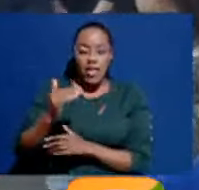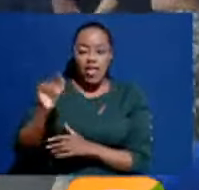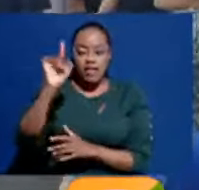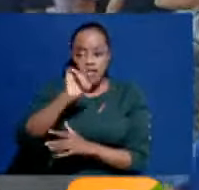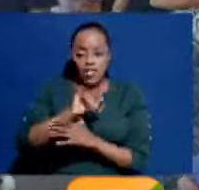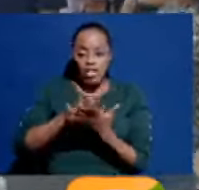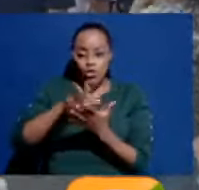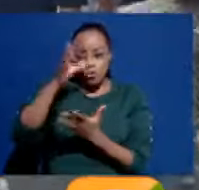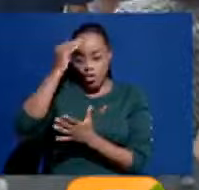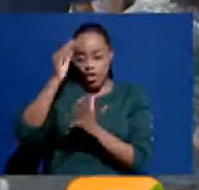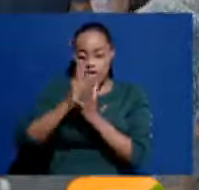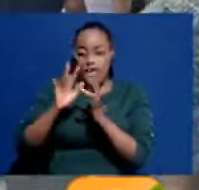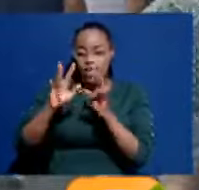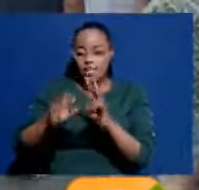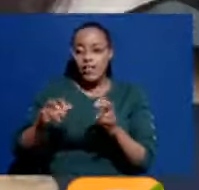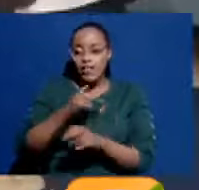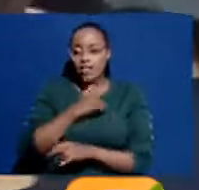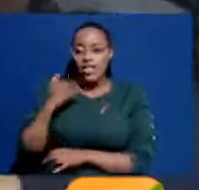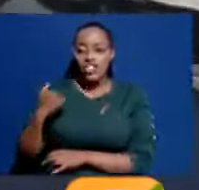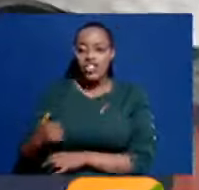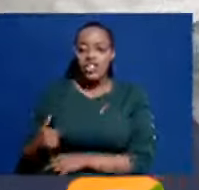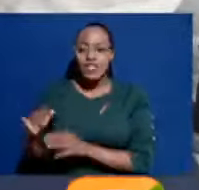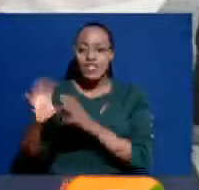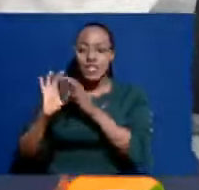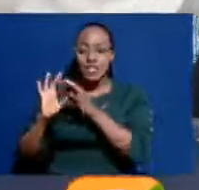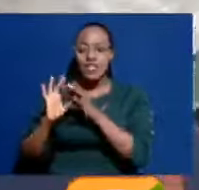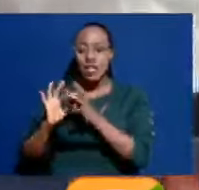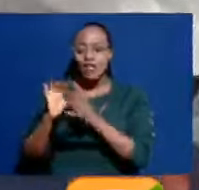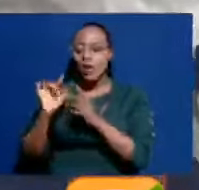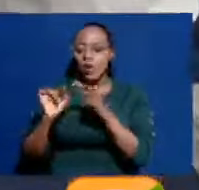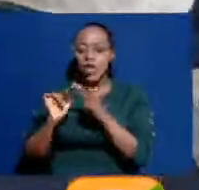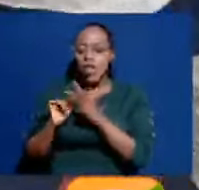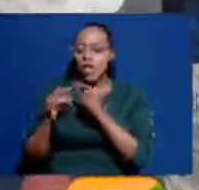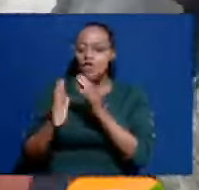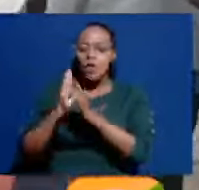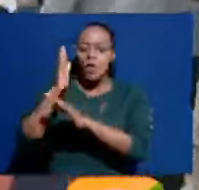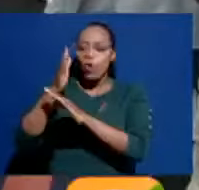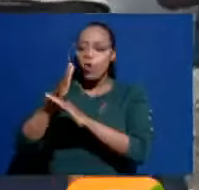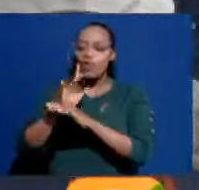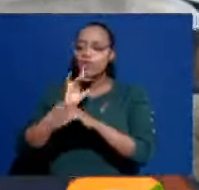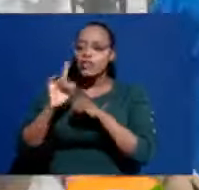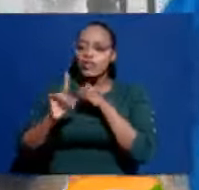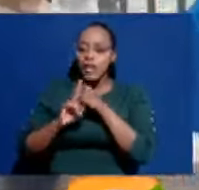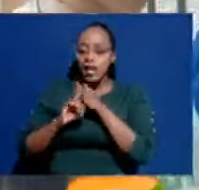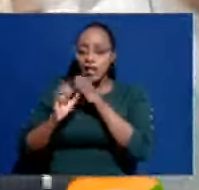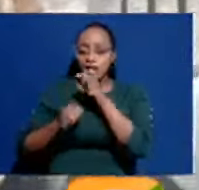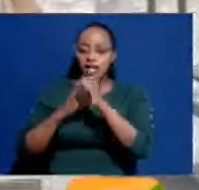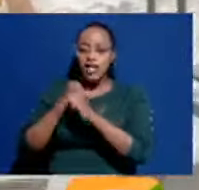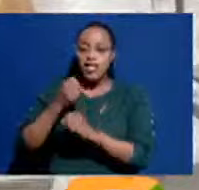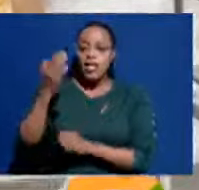to learn and explore Chinese culture dating back more than 600 years ago.